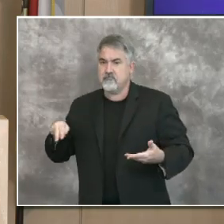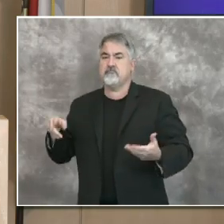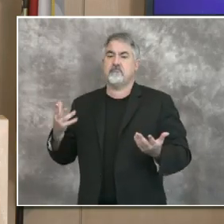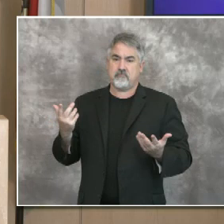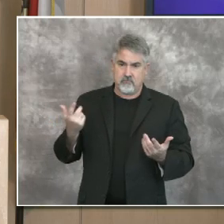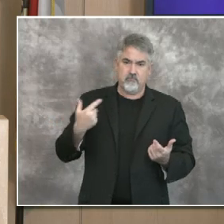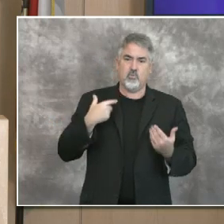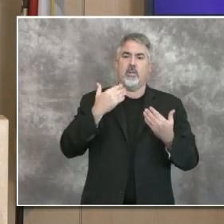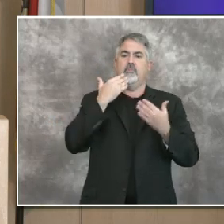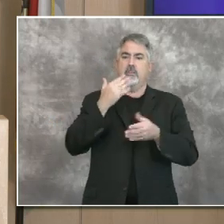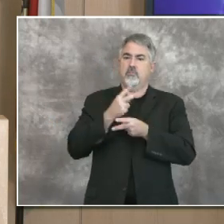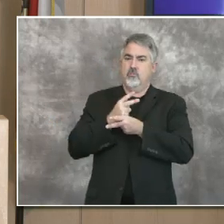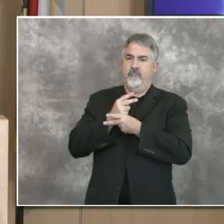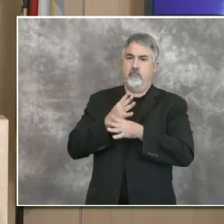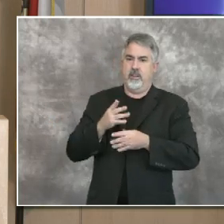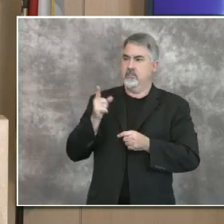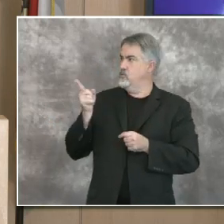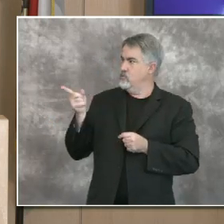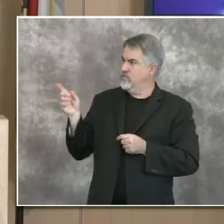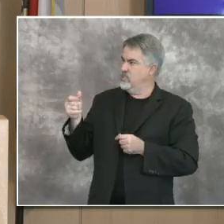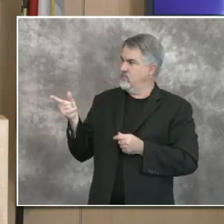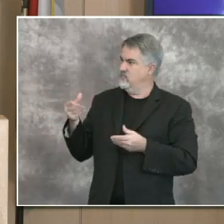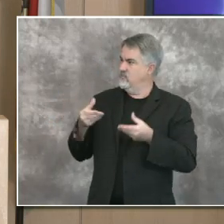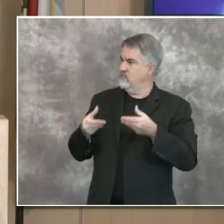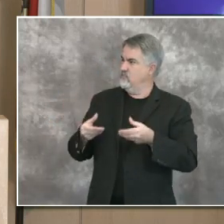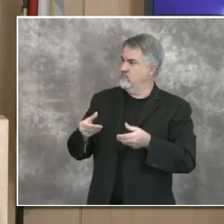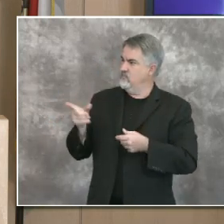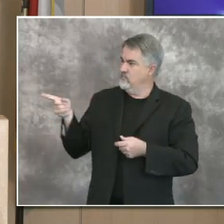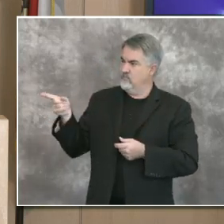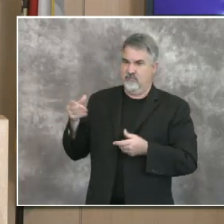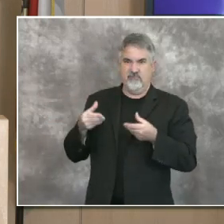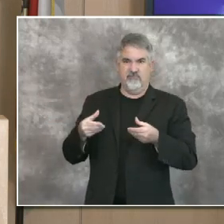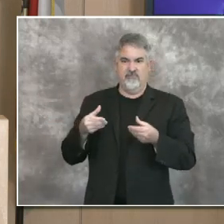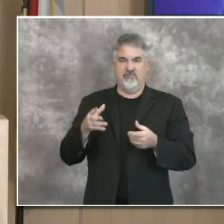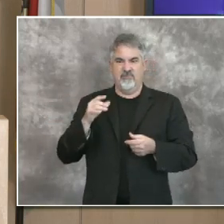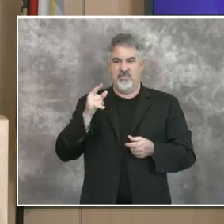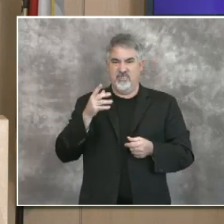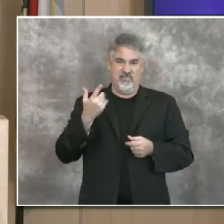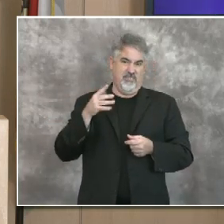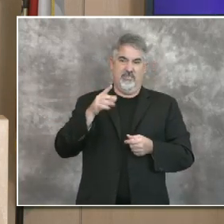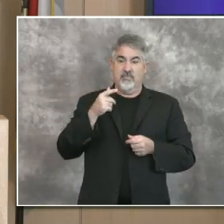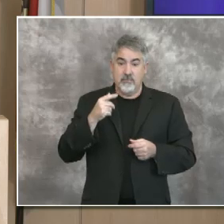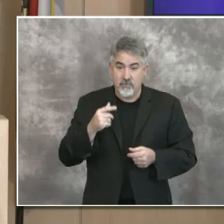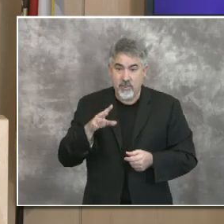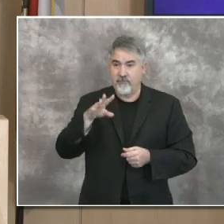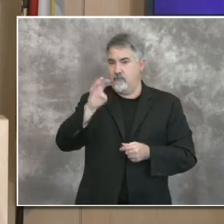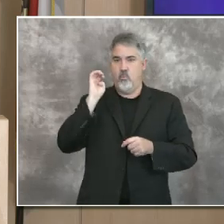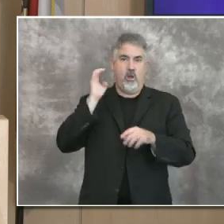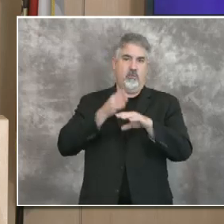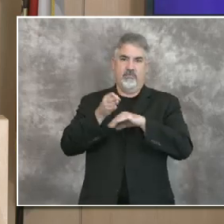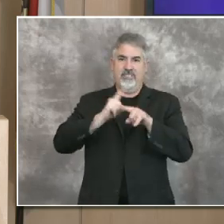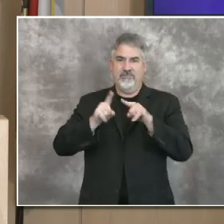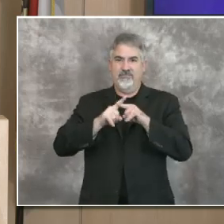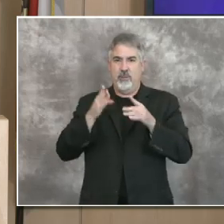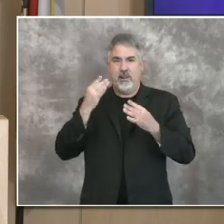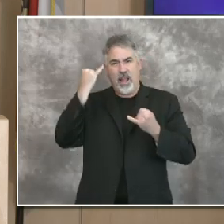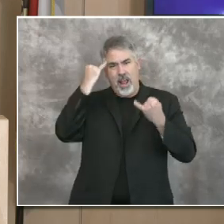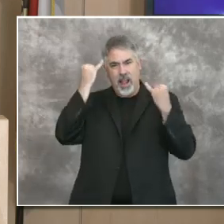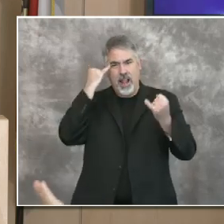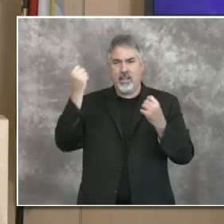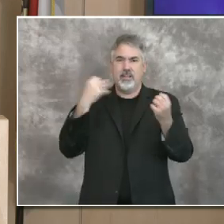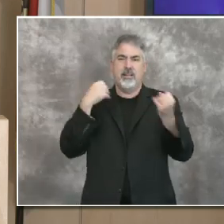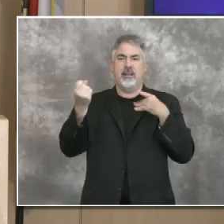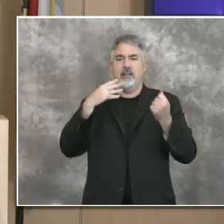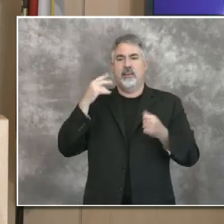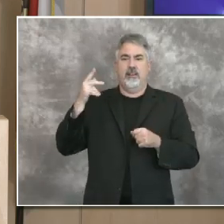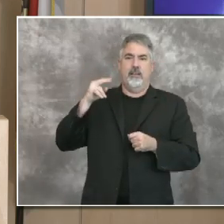Supervisor Desmond, collected over 400 plans and input from businesses up in North County. I